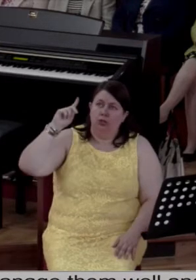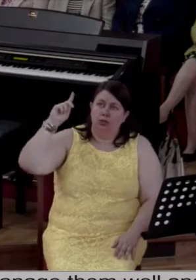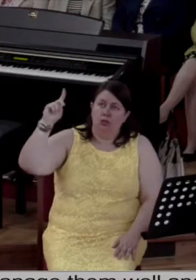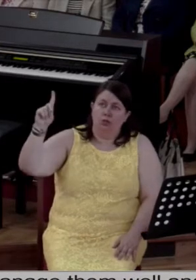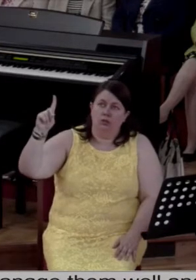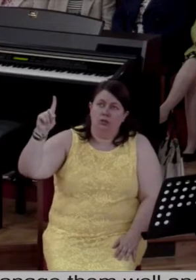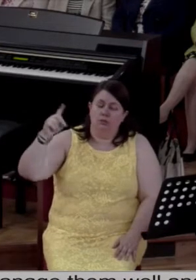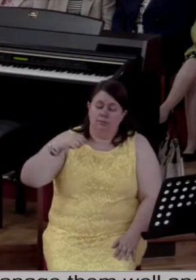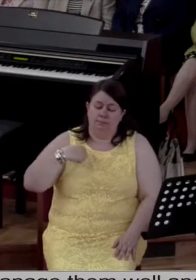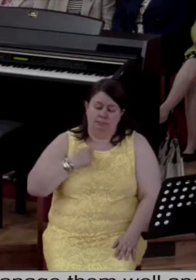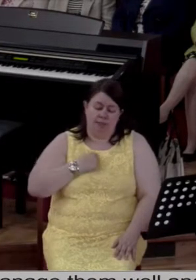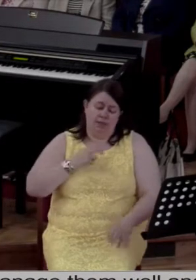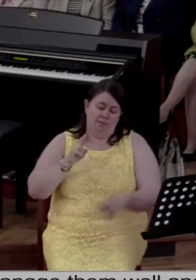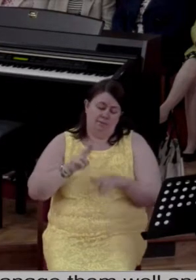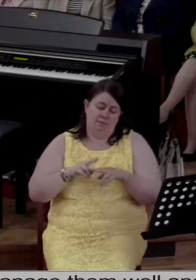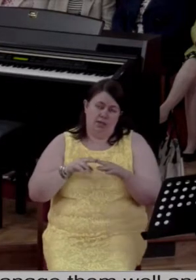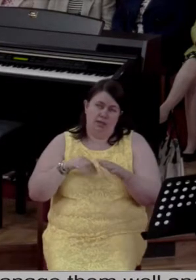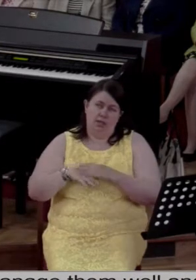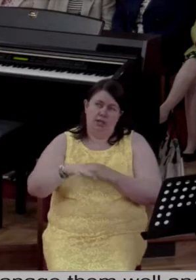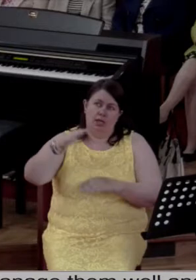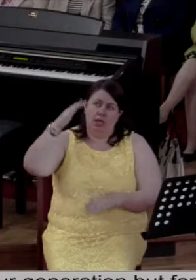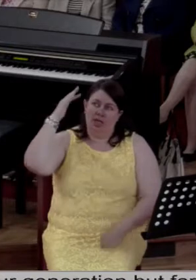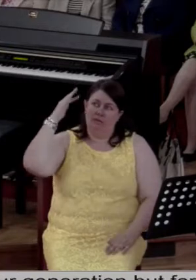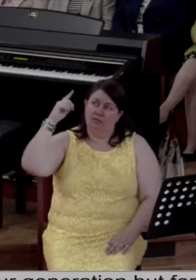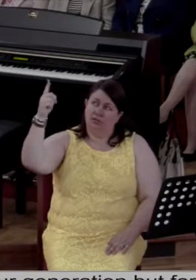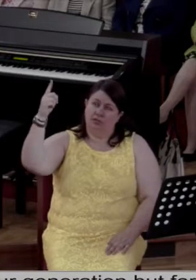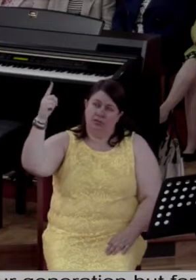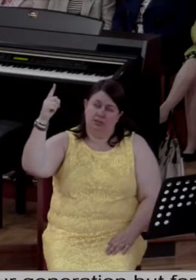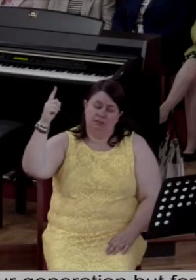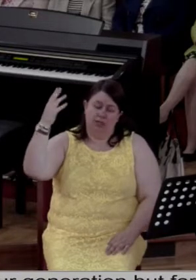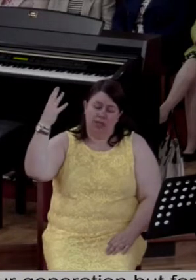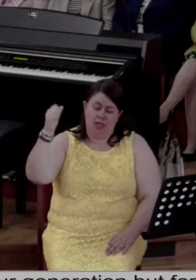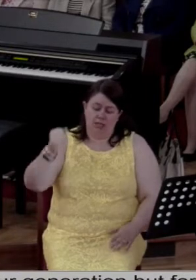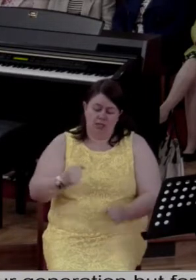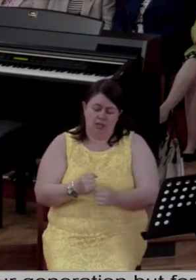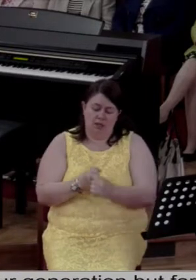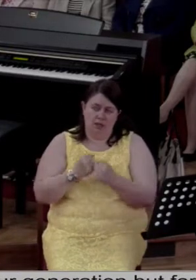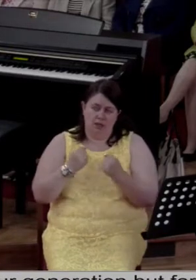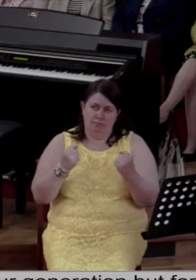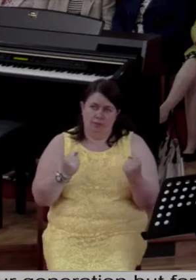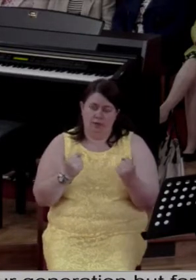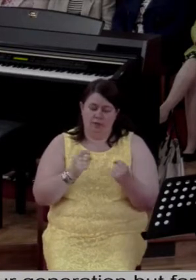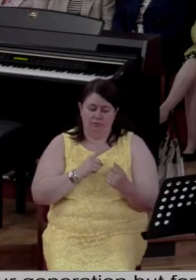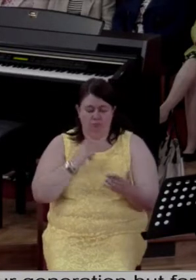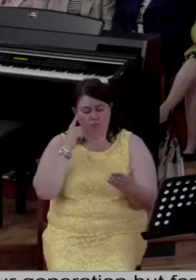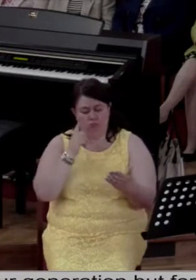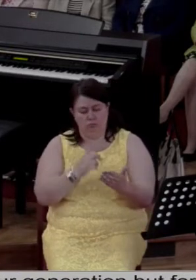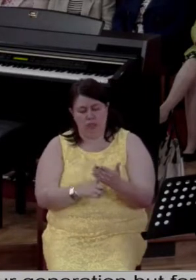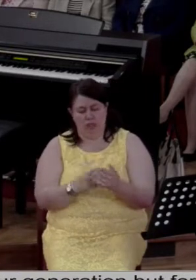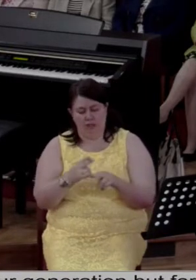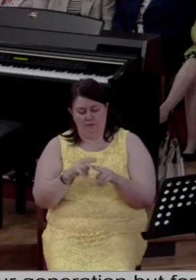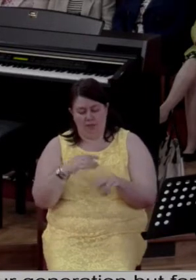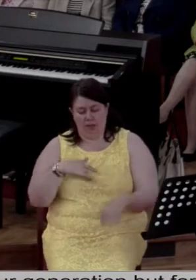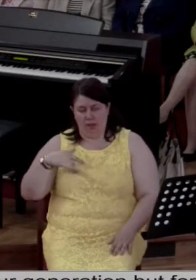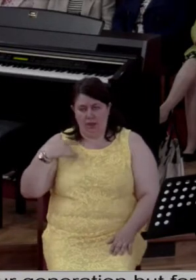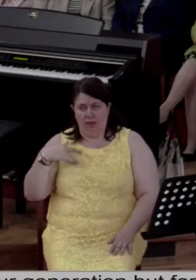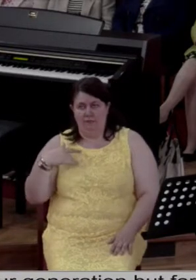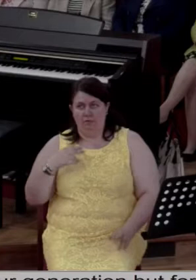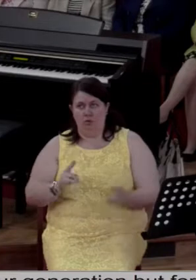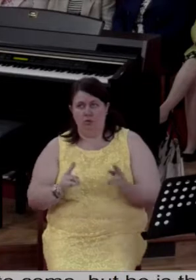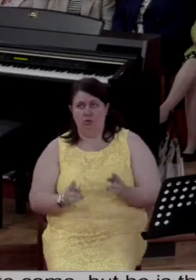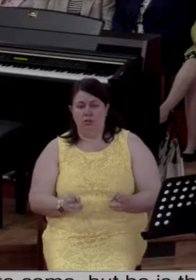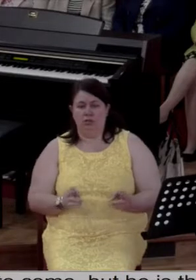My Father in heaven, God alone is the one who has the power to decide whether we live